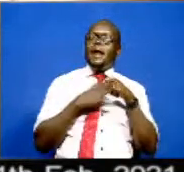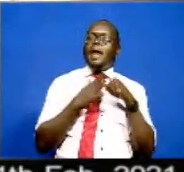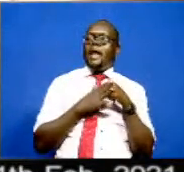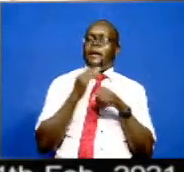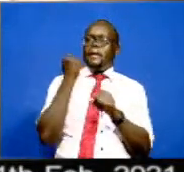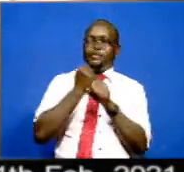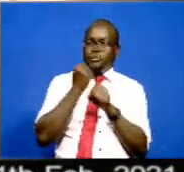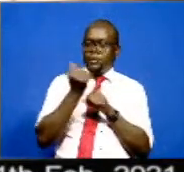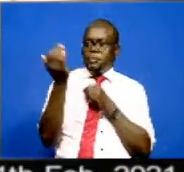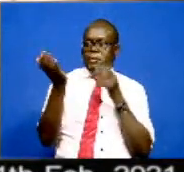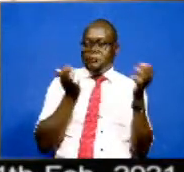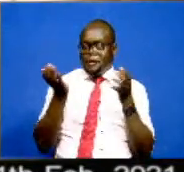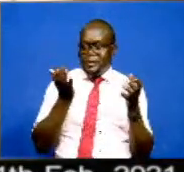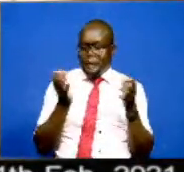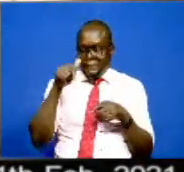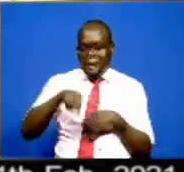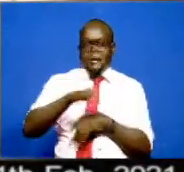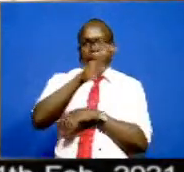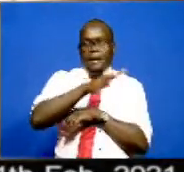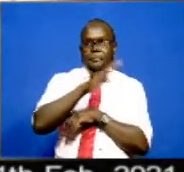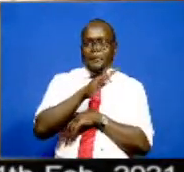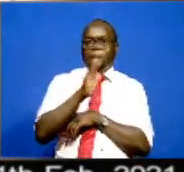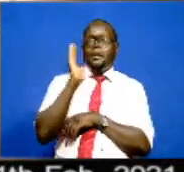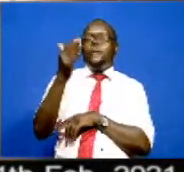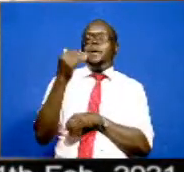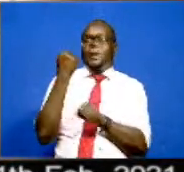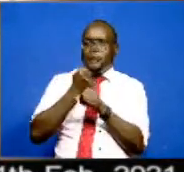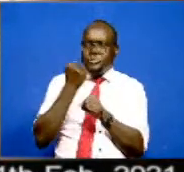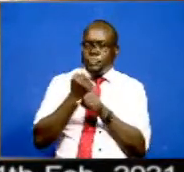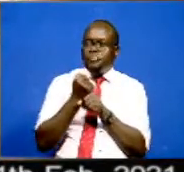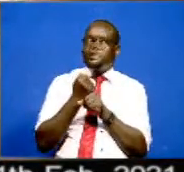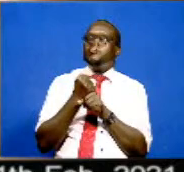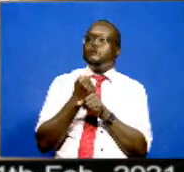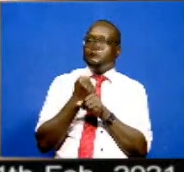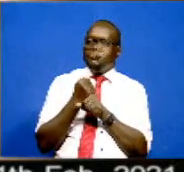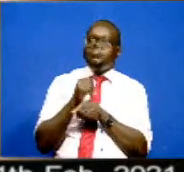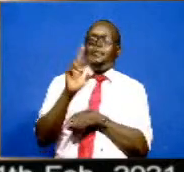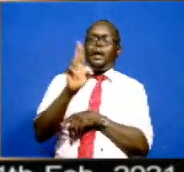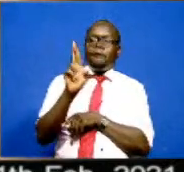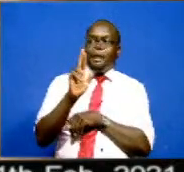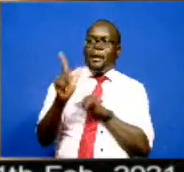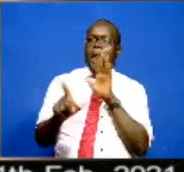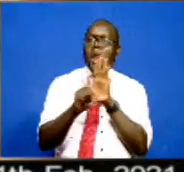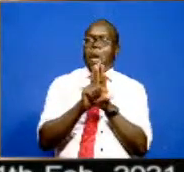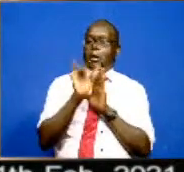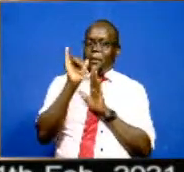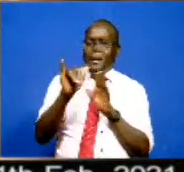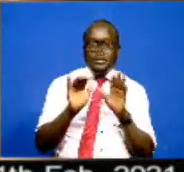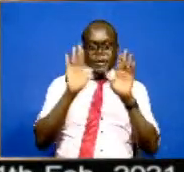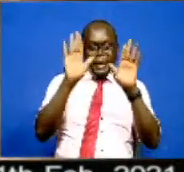transact business. This evening, we are likely to transact the referendum law, which is very